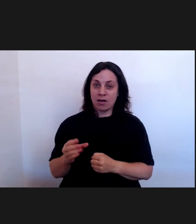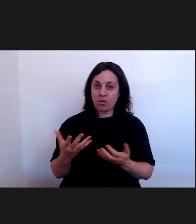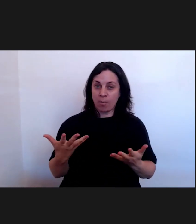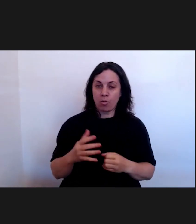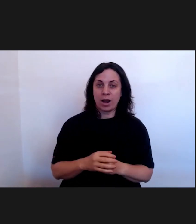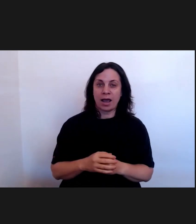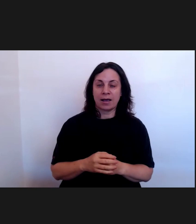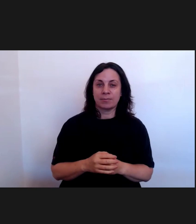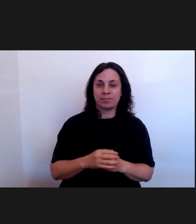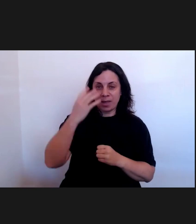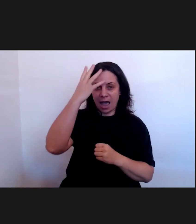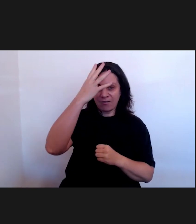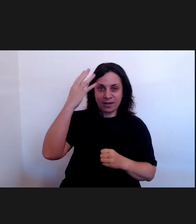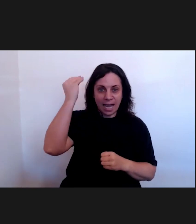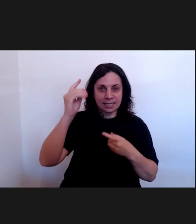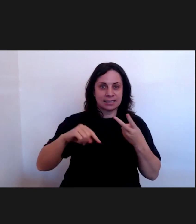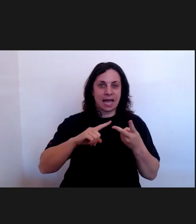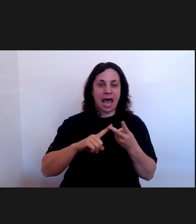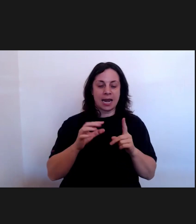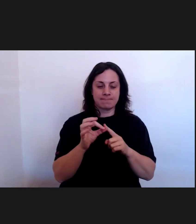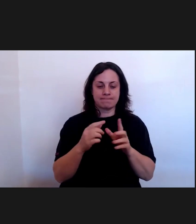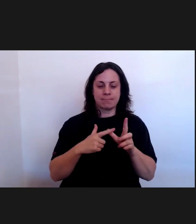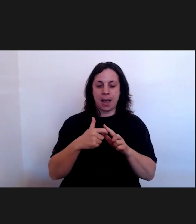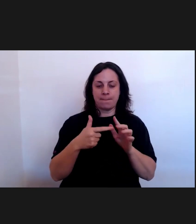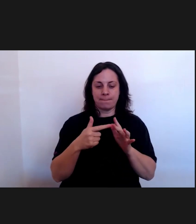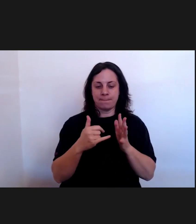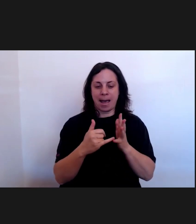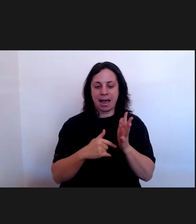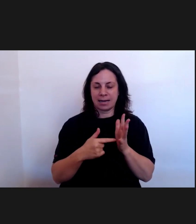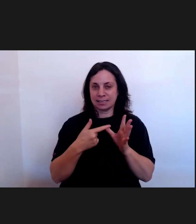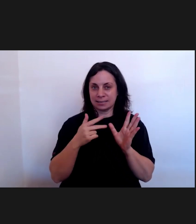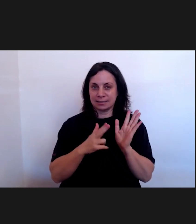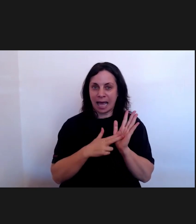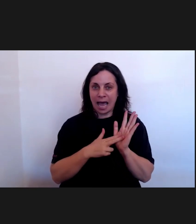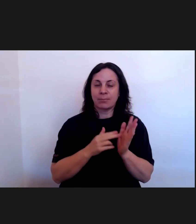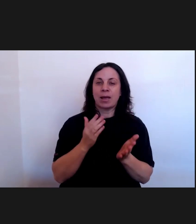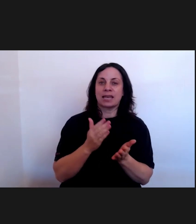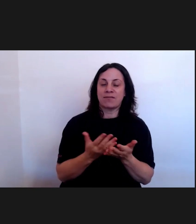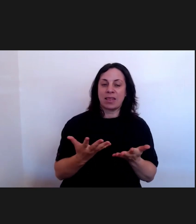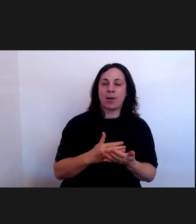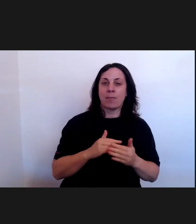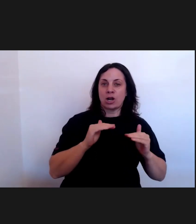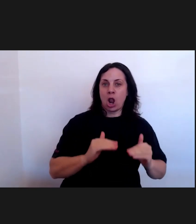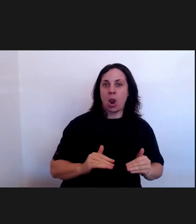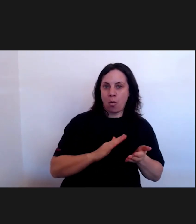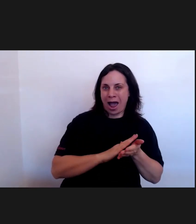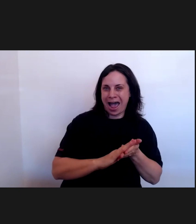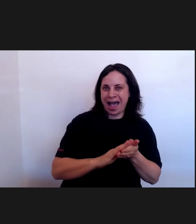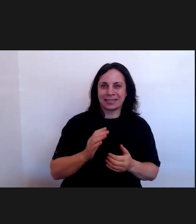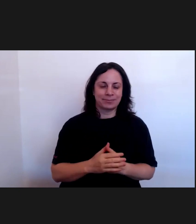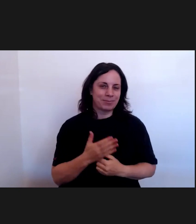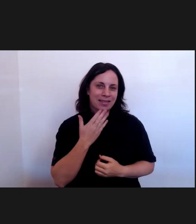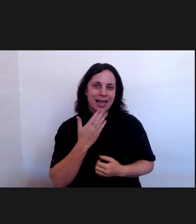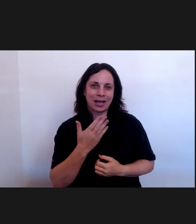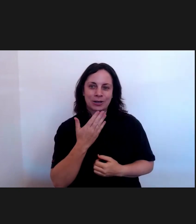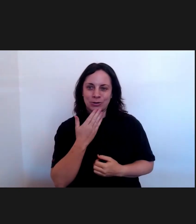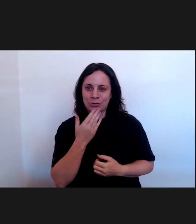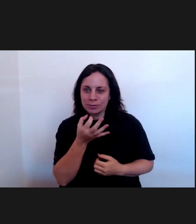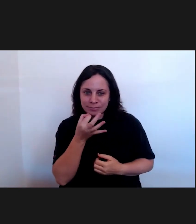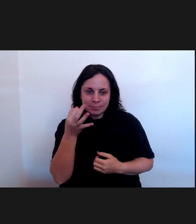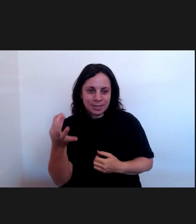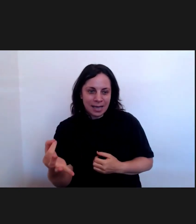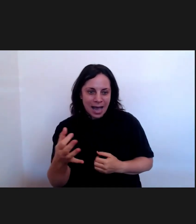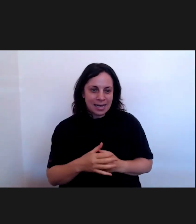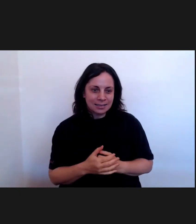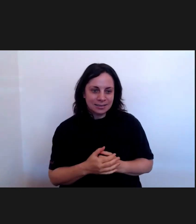Afghanistan, and living in Lower Hutt. Thank you so much. And I would like to go to Hafsa to